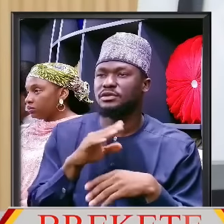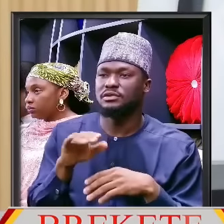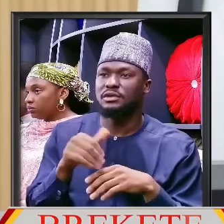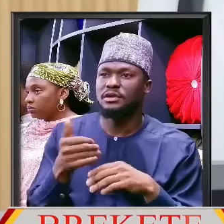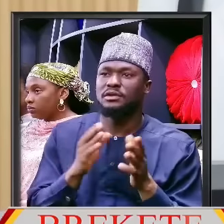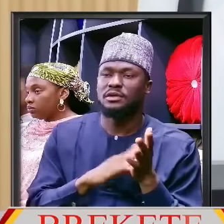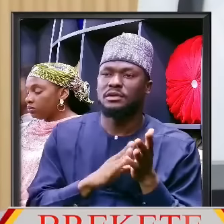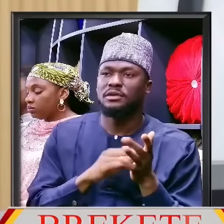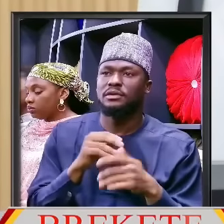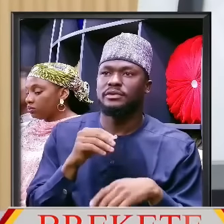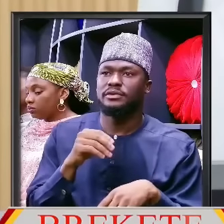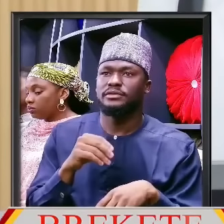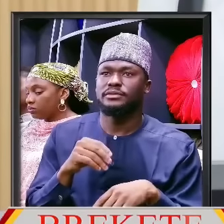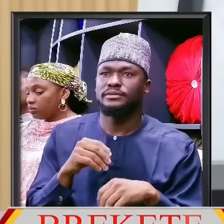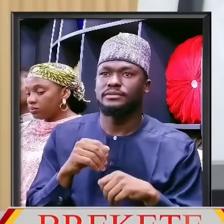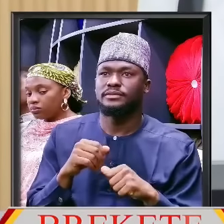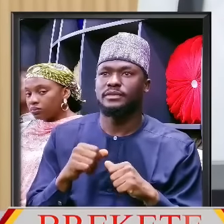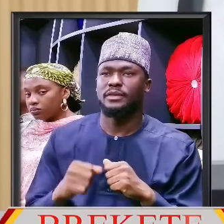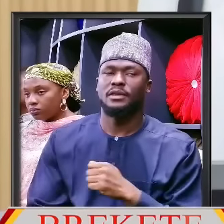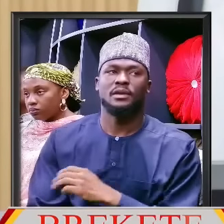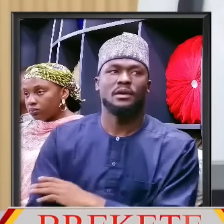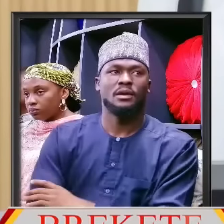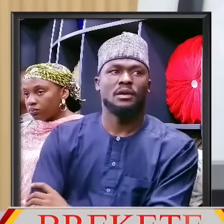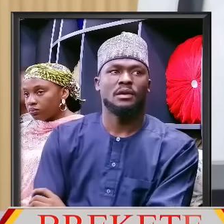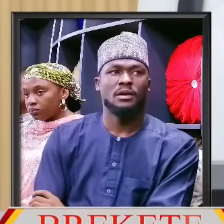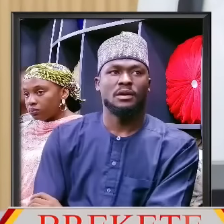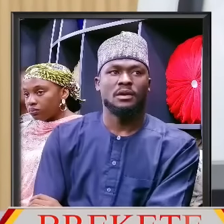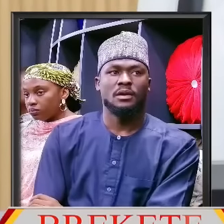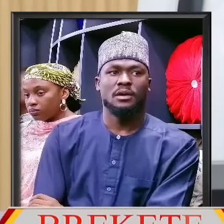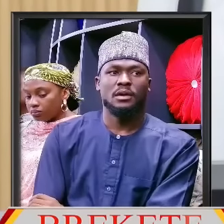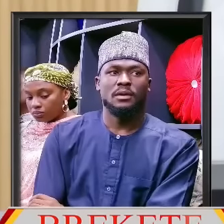Now, like say they demand for 1 million naira.